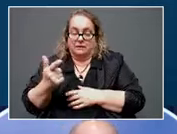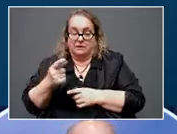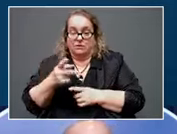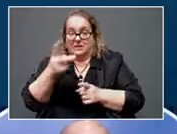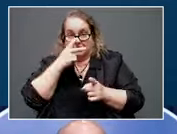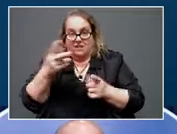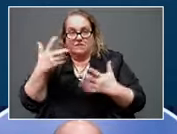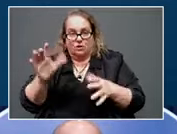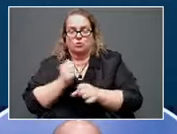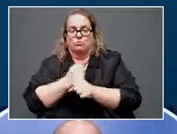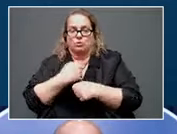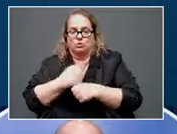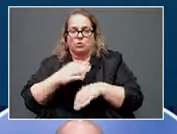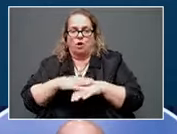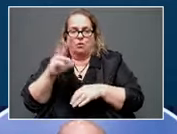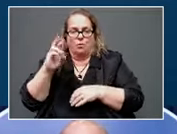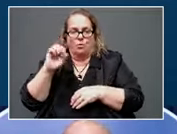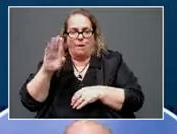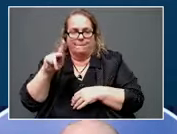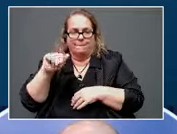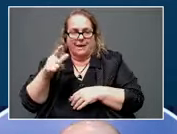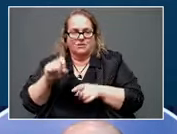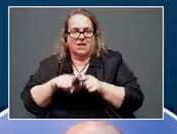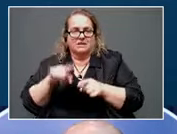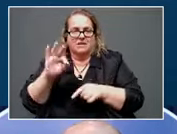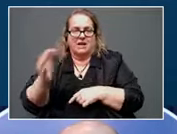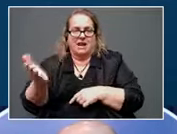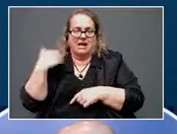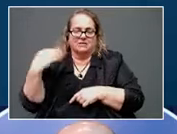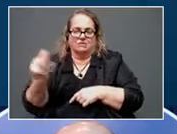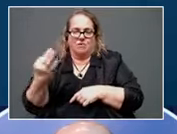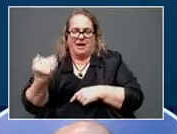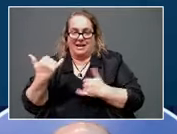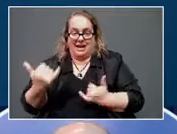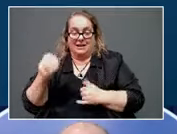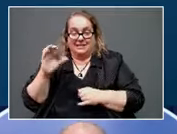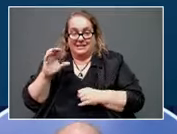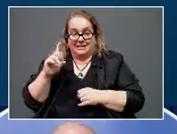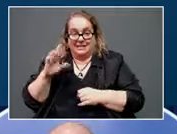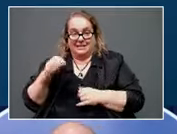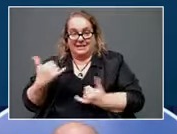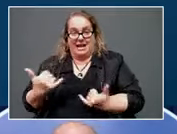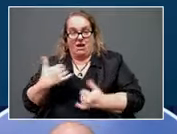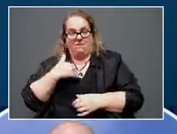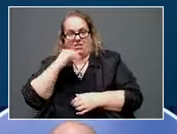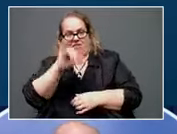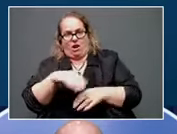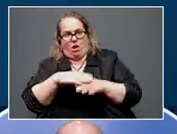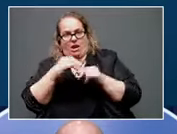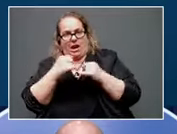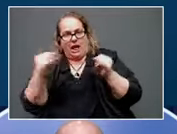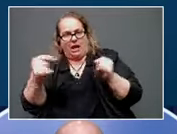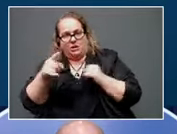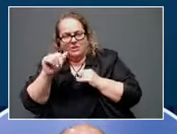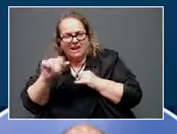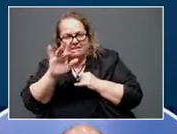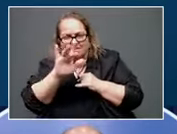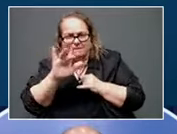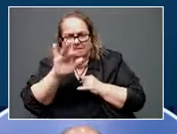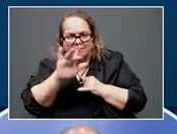on the webpage as of last Friday. So the CDC now has this online, and you can go there and hover over your county in